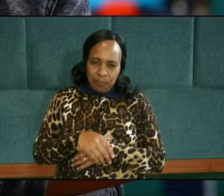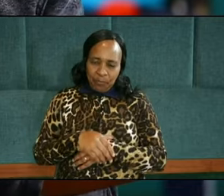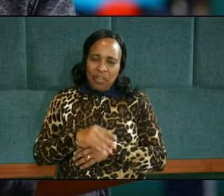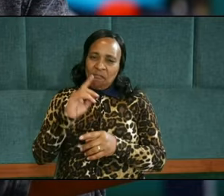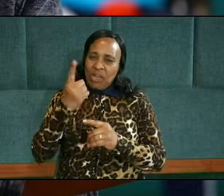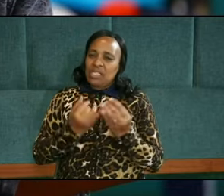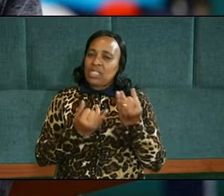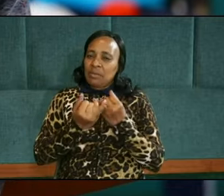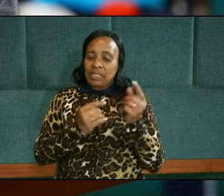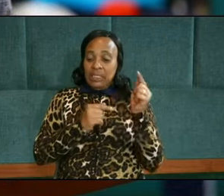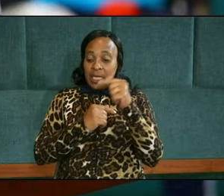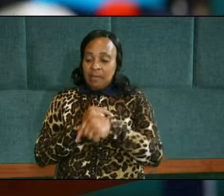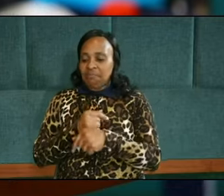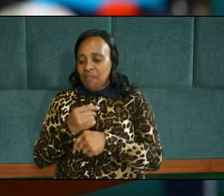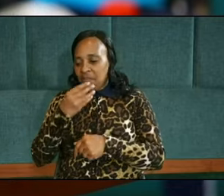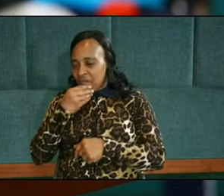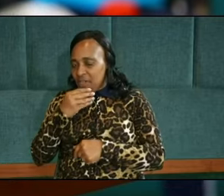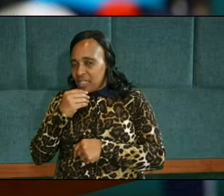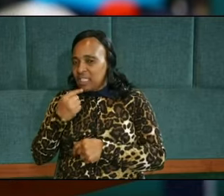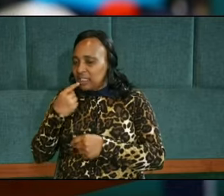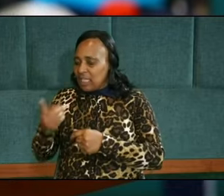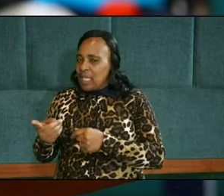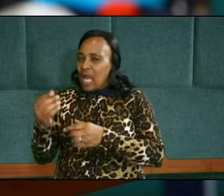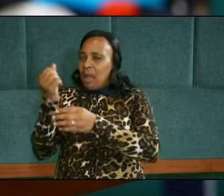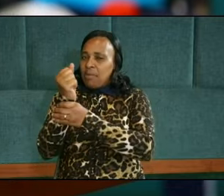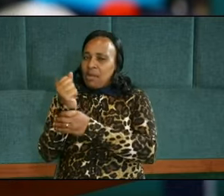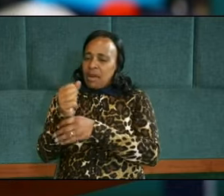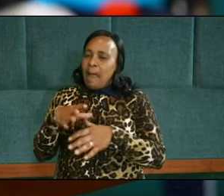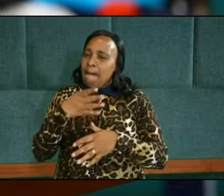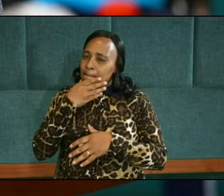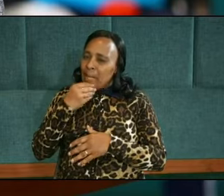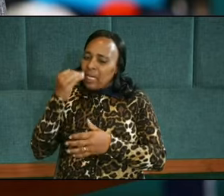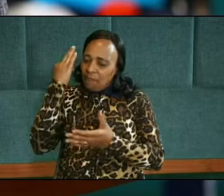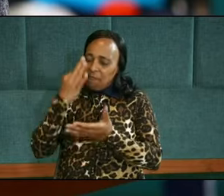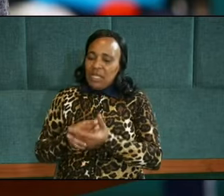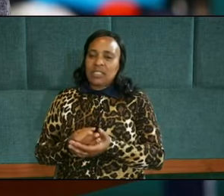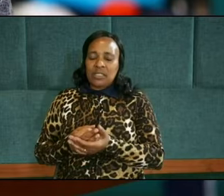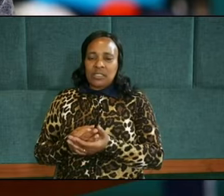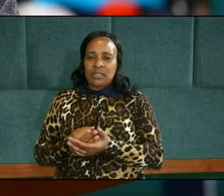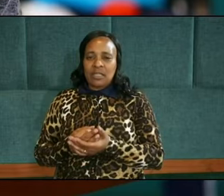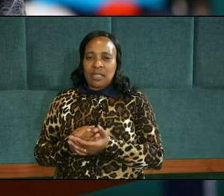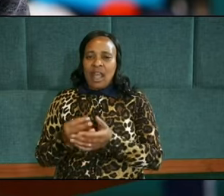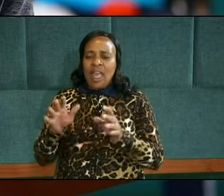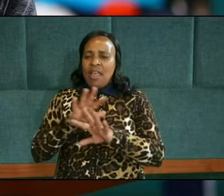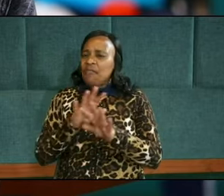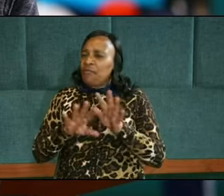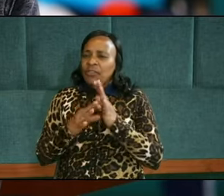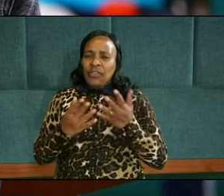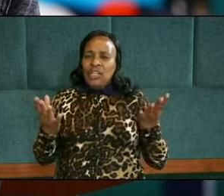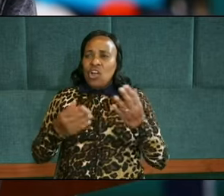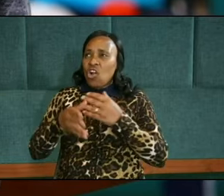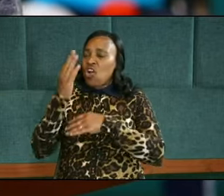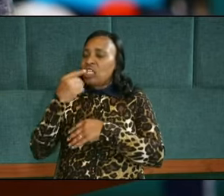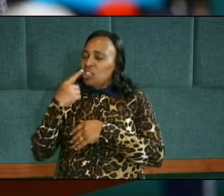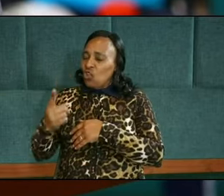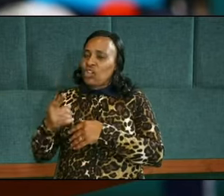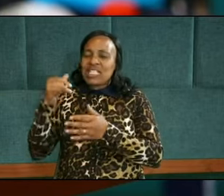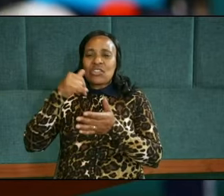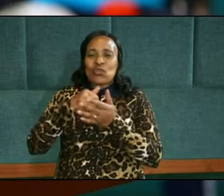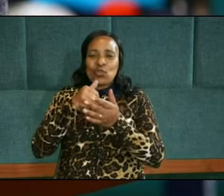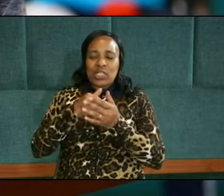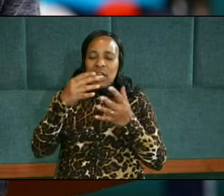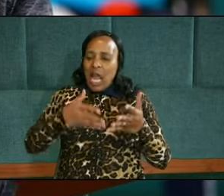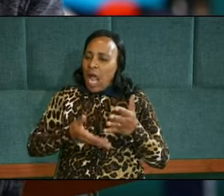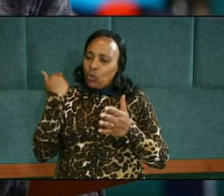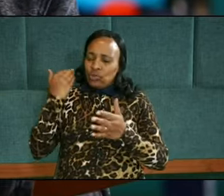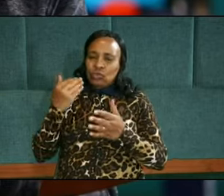Sabbath she came and she told her father about Abraham, how he was a man of faith, and everything God told him to do, including getting